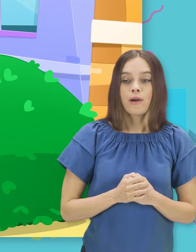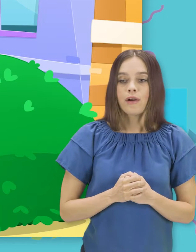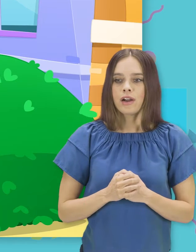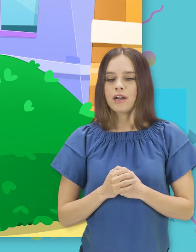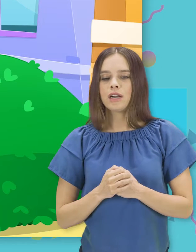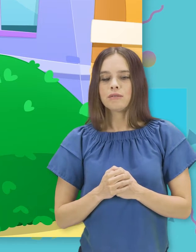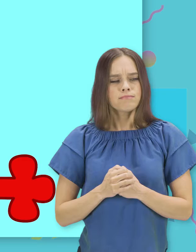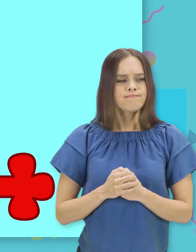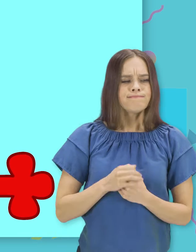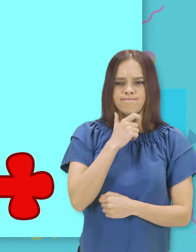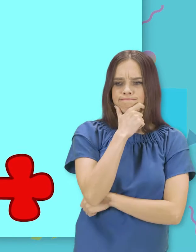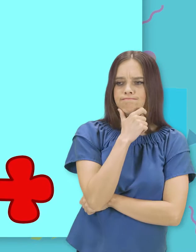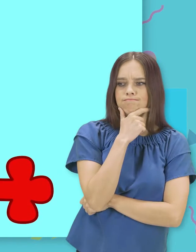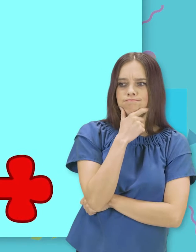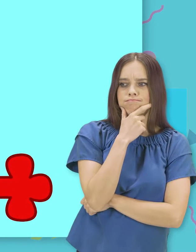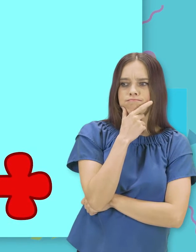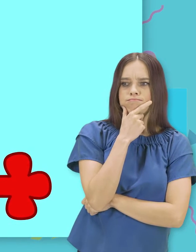Wacko!